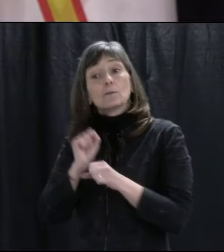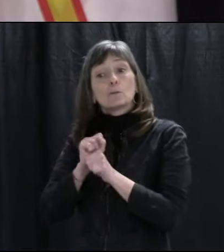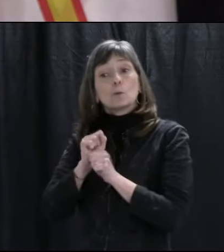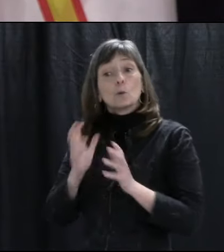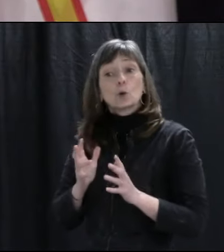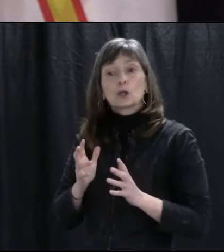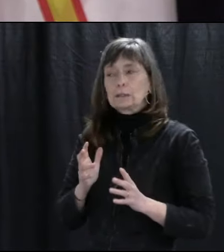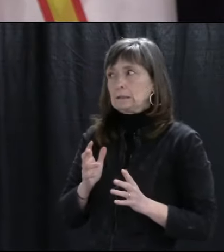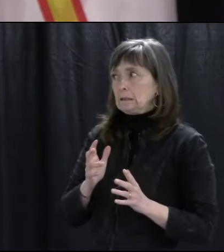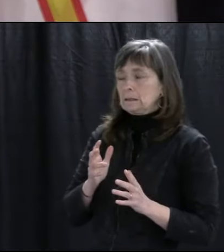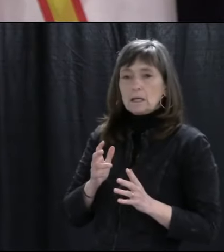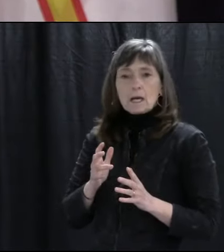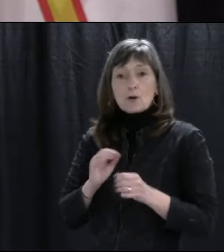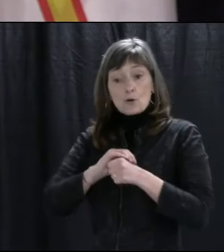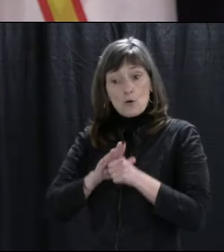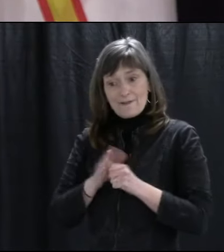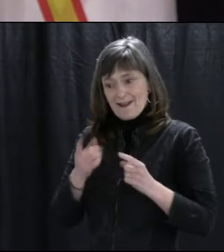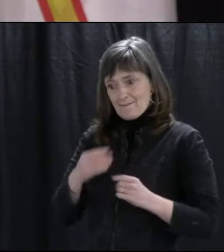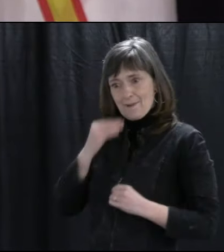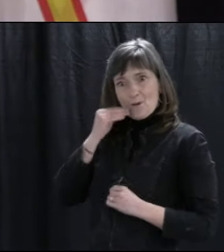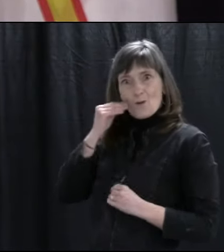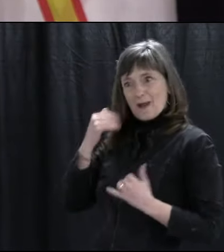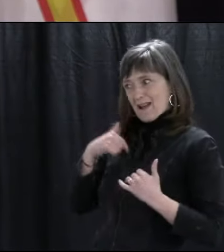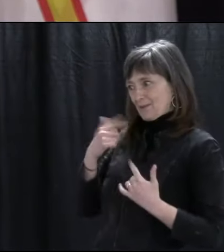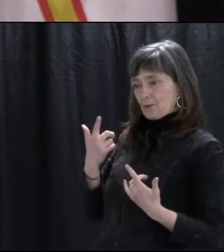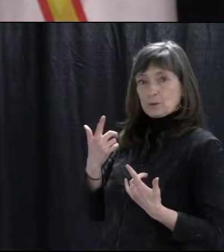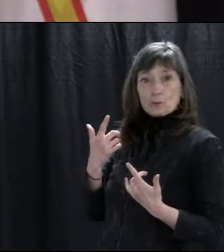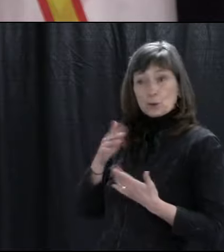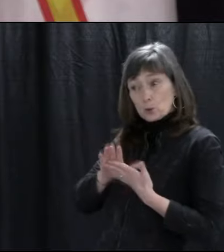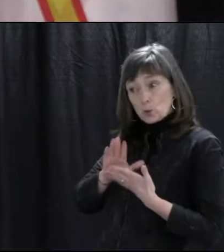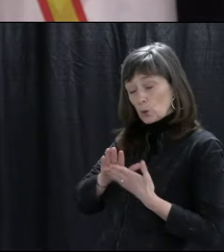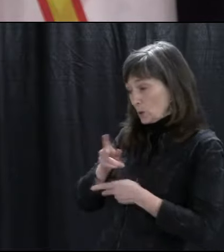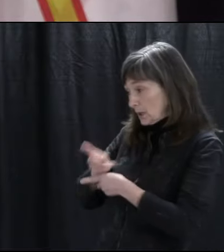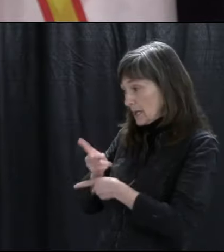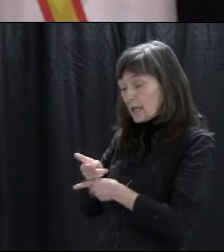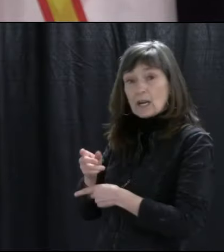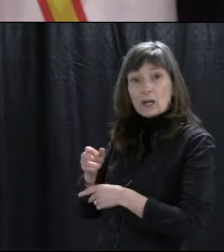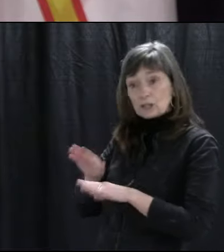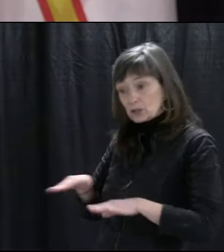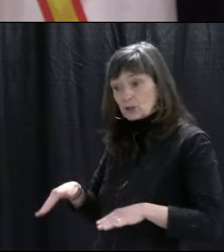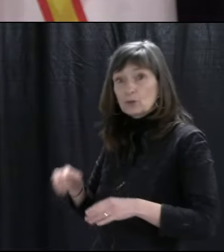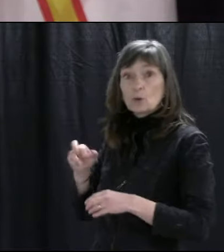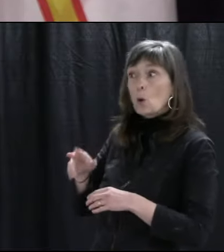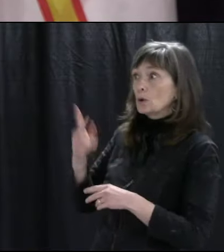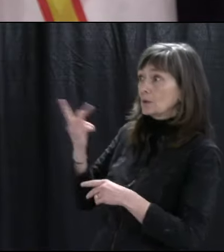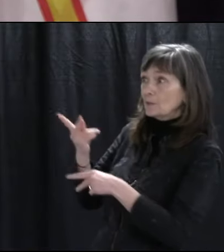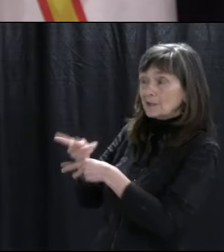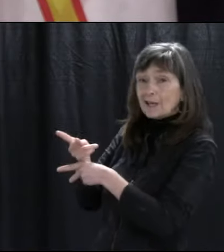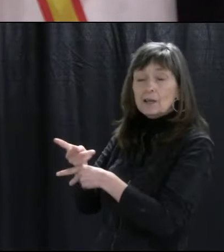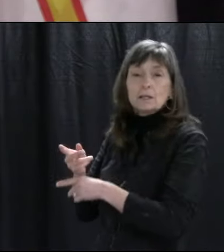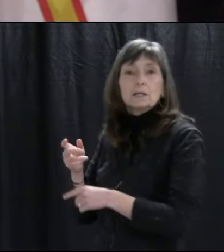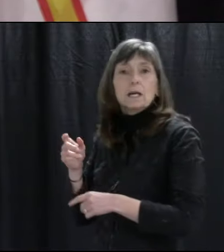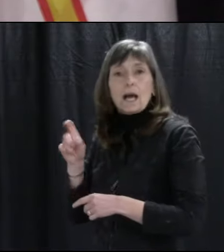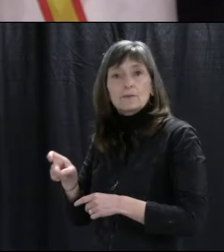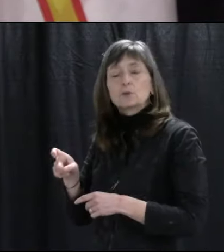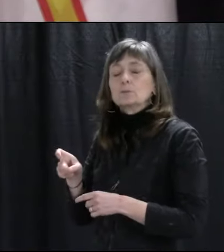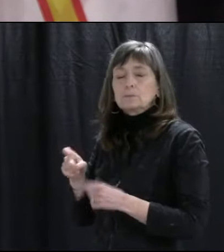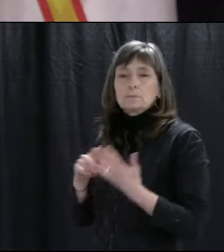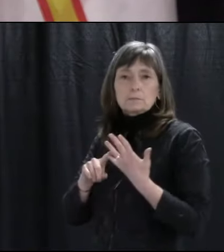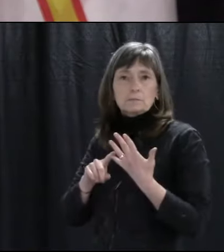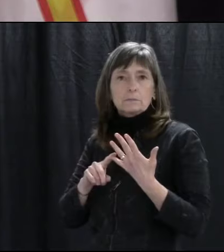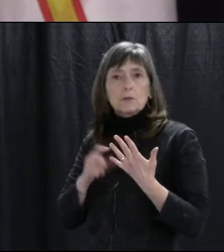a person for a reason related to COVID-19, such as school or even daycare closures. But if the employee is directly